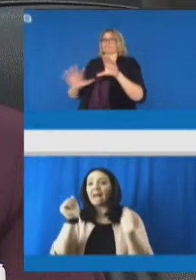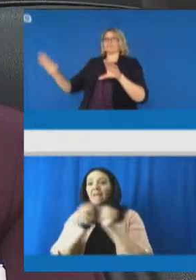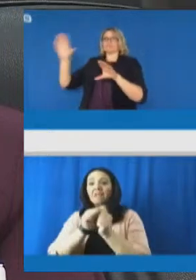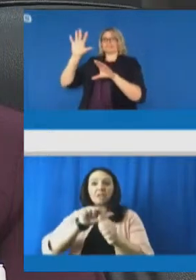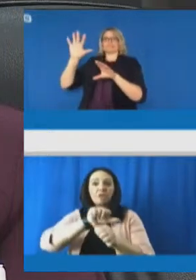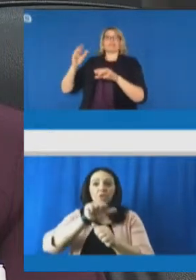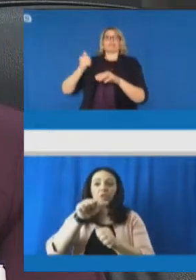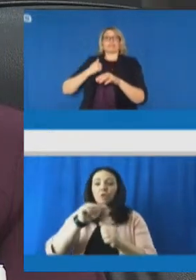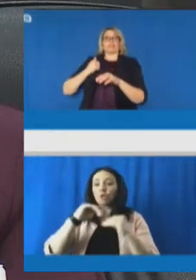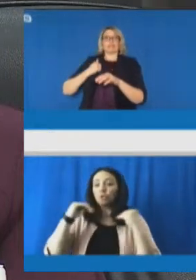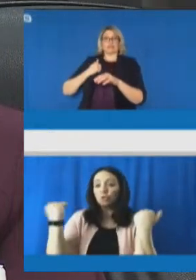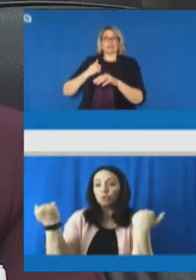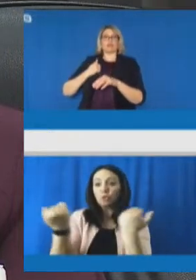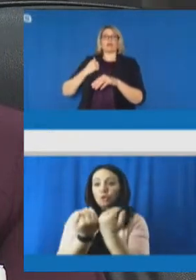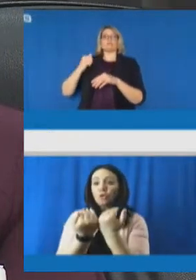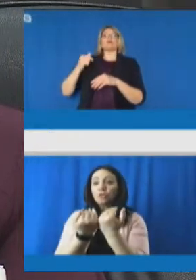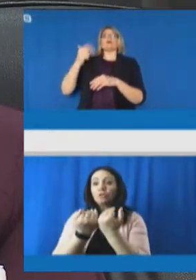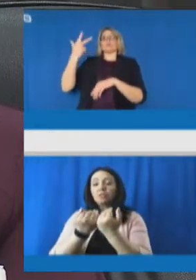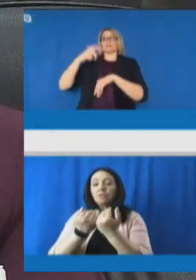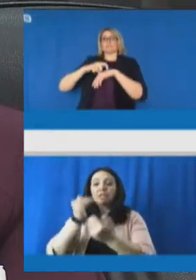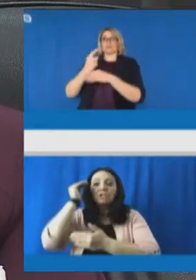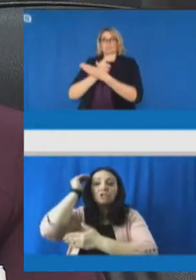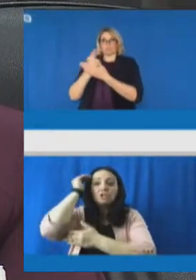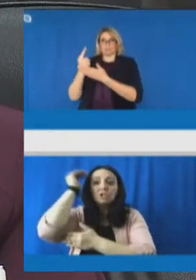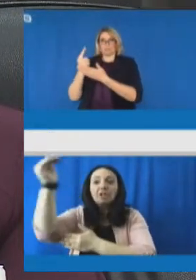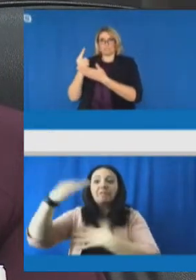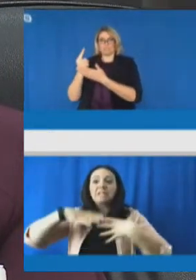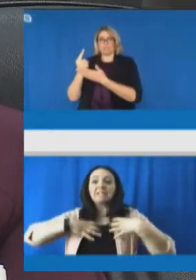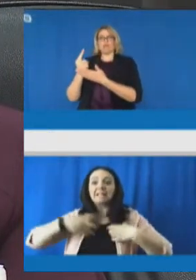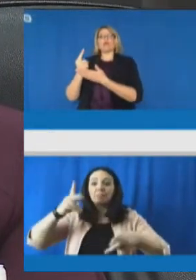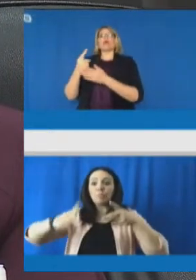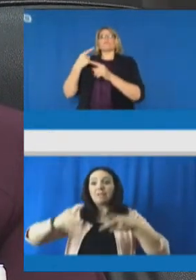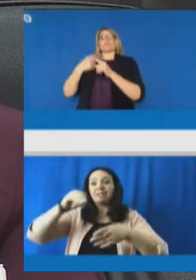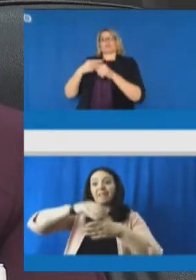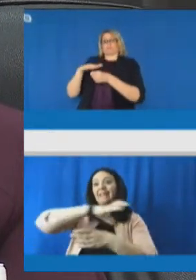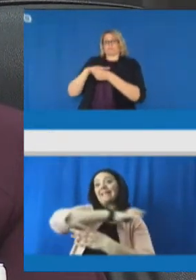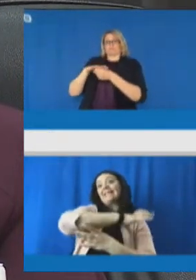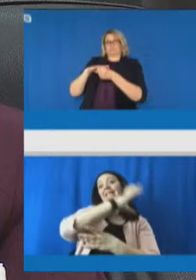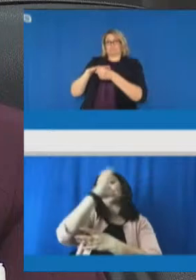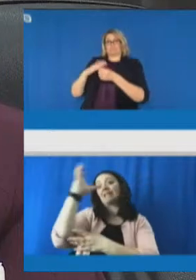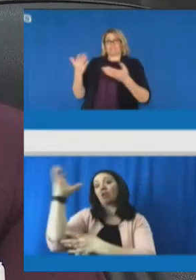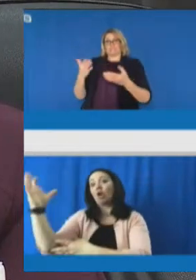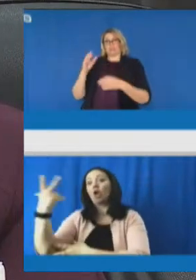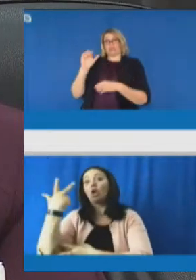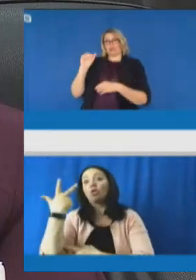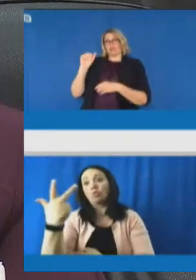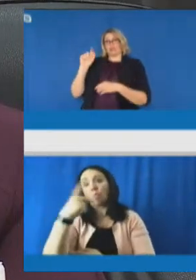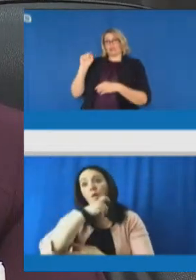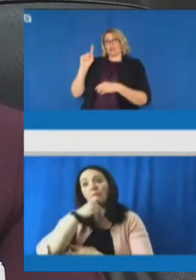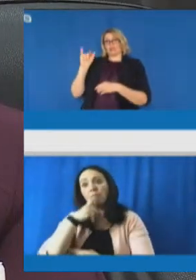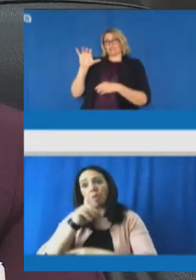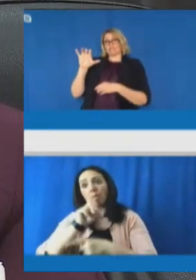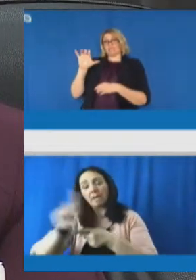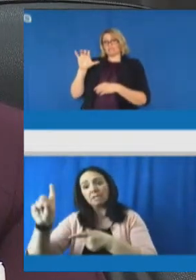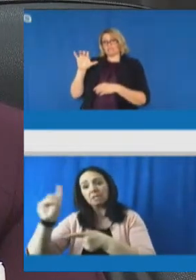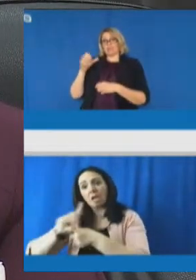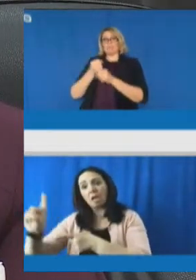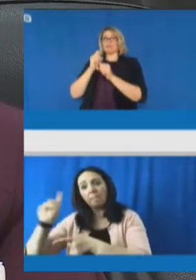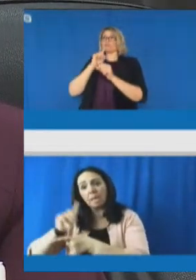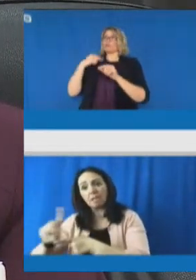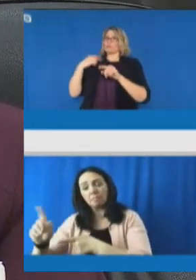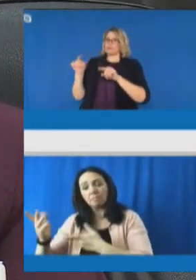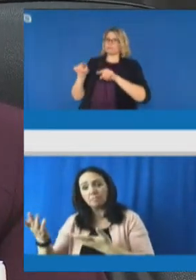as possible. So I assume those discussions will continue to take place, and I assume they will be quite fruitful. Thank you, Mr.